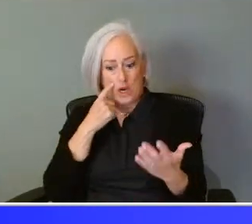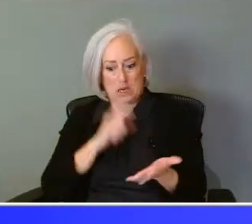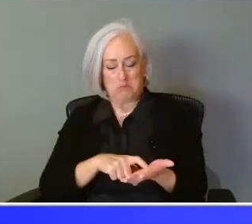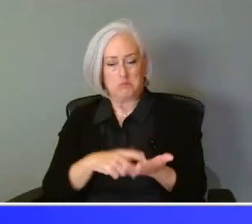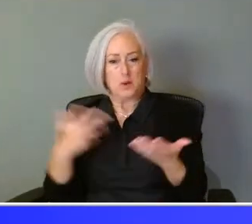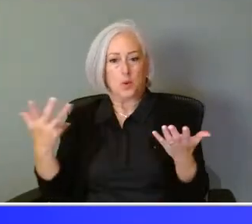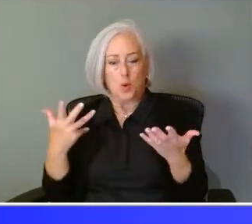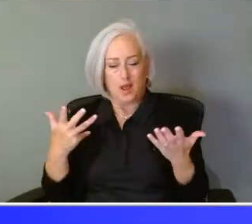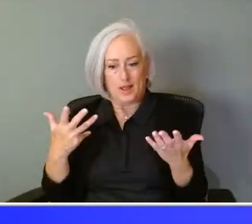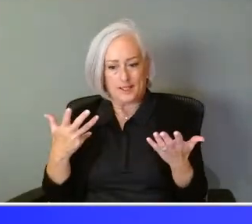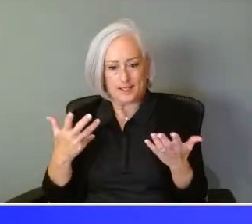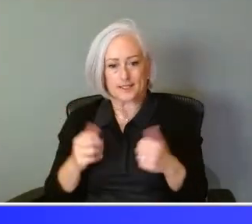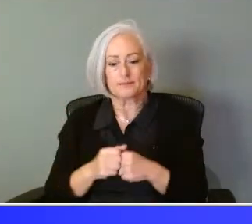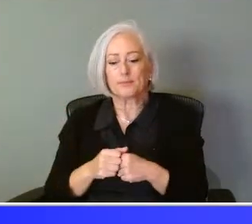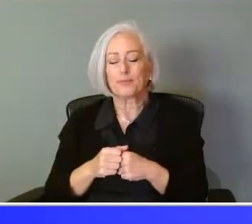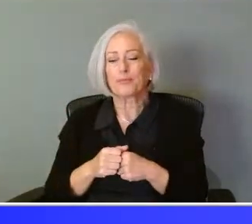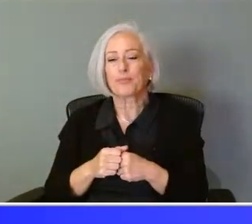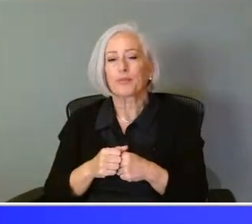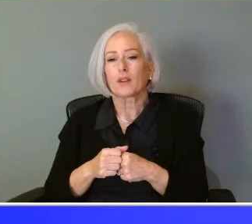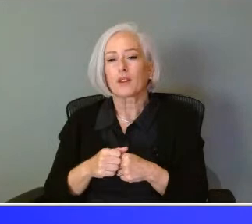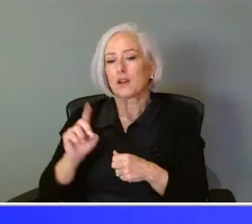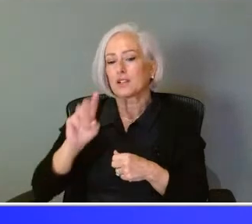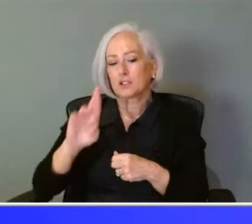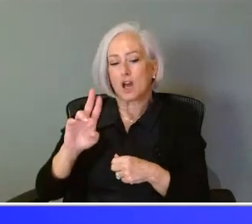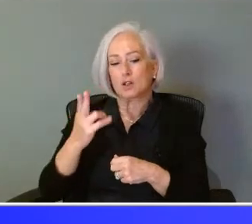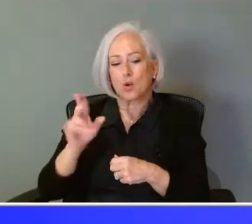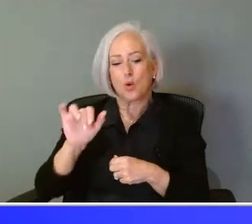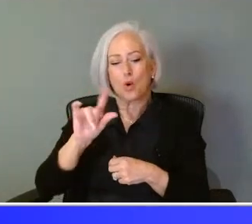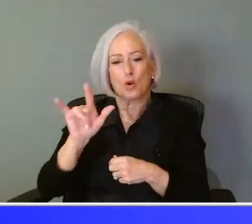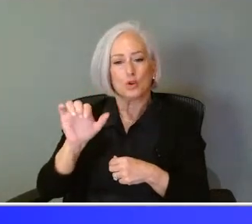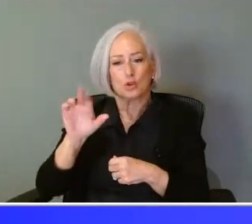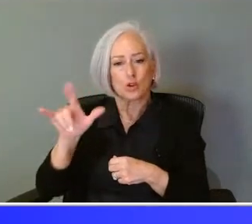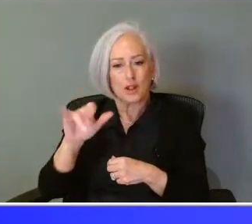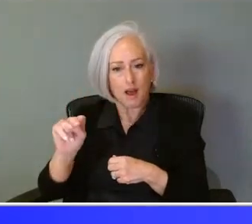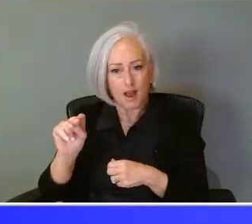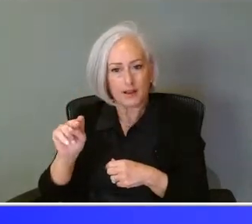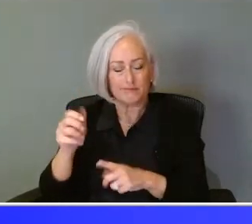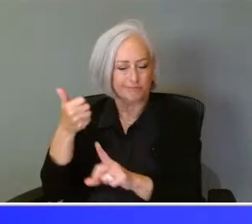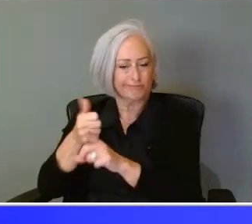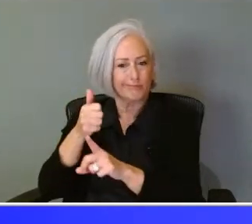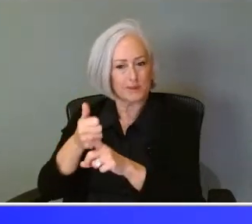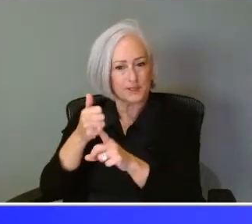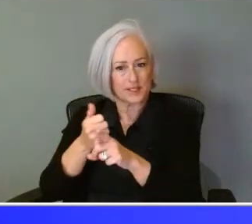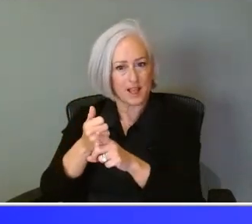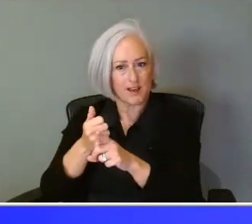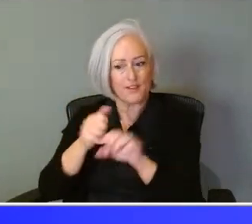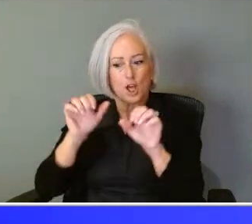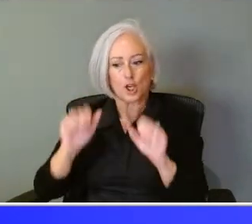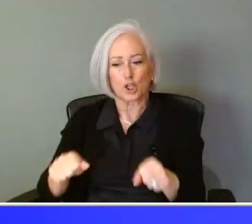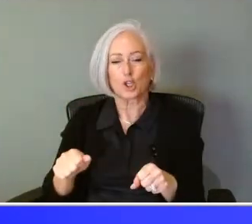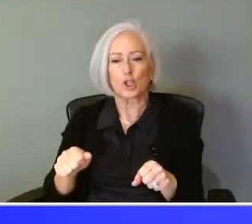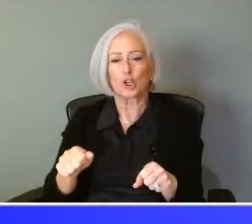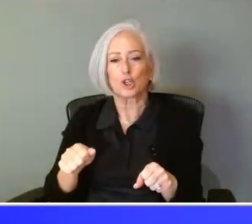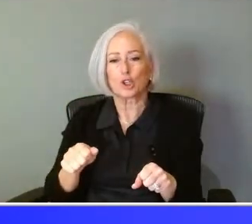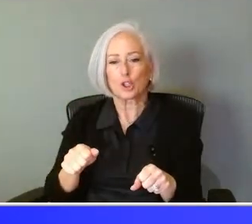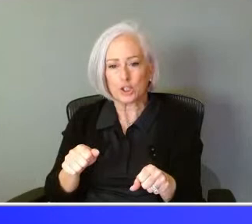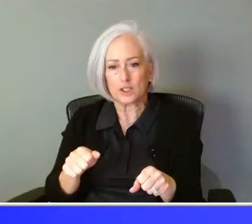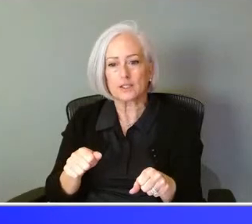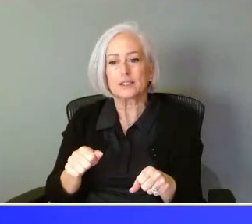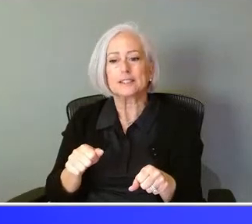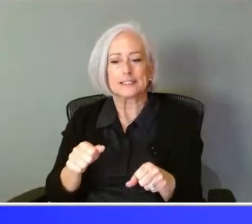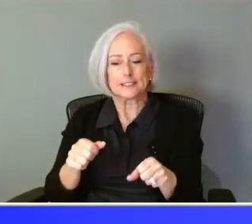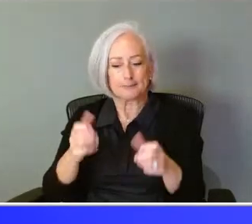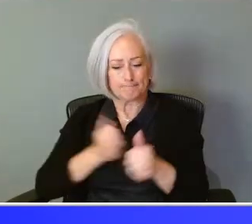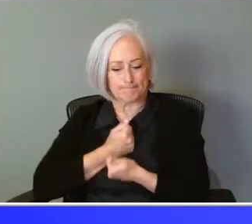process was that Dr. Holzberlein was able to articulate a vision